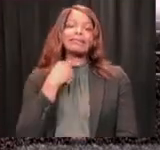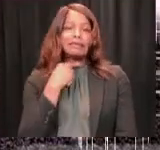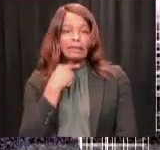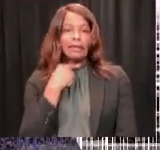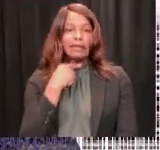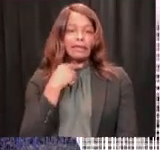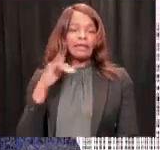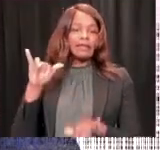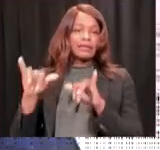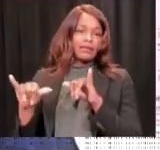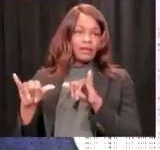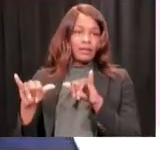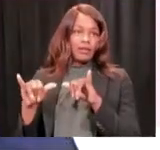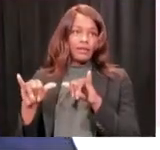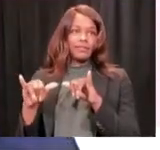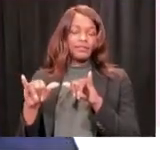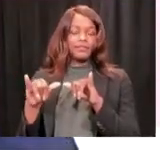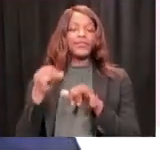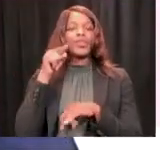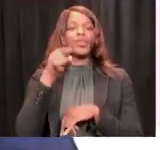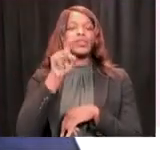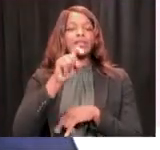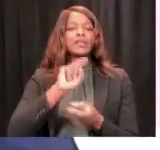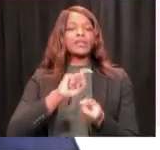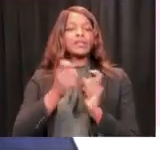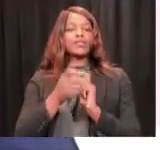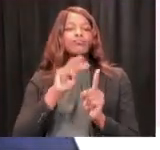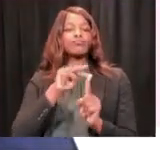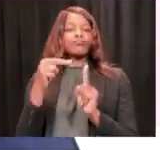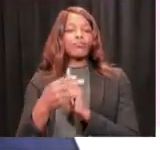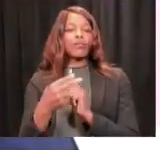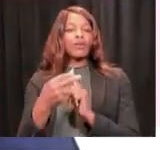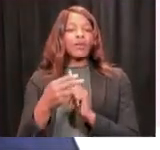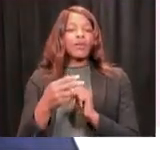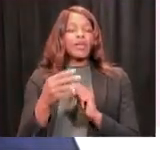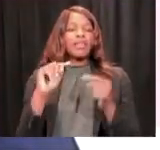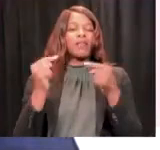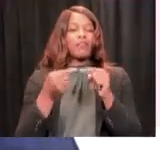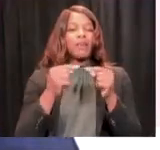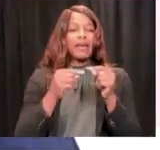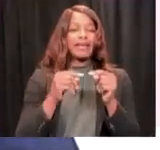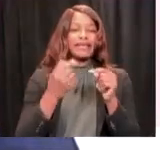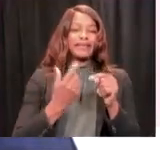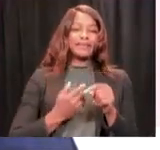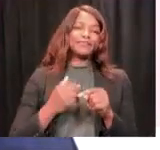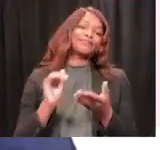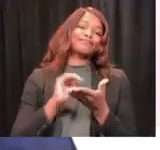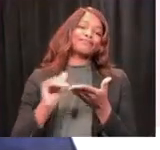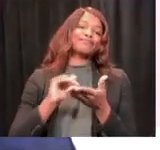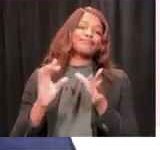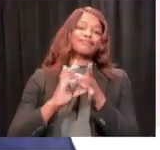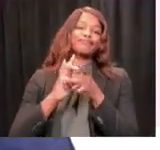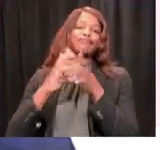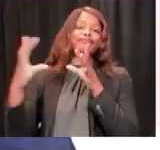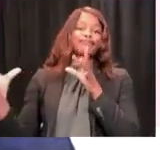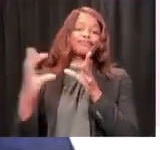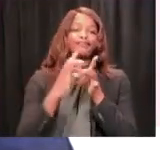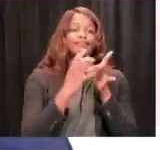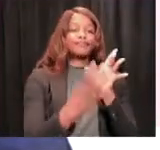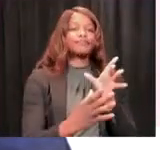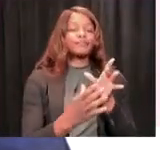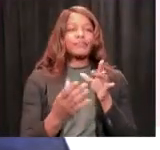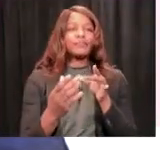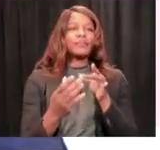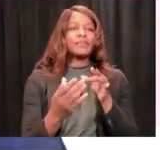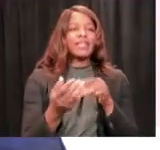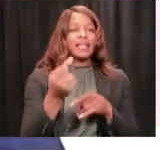you to take it out and to repack it. And to repack some pain and repack some challenges and repack what they did right and